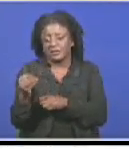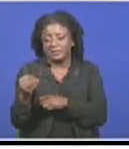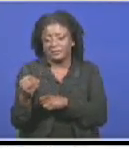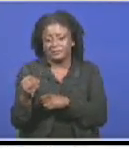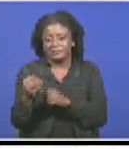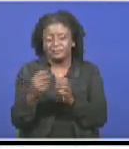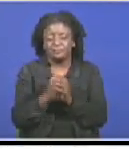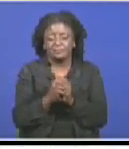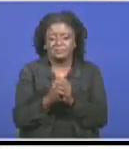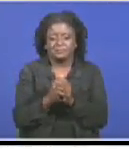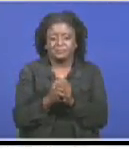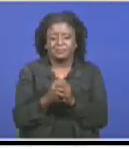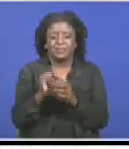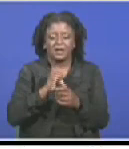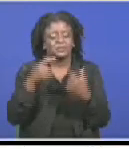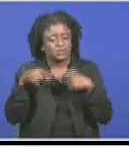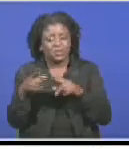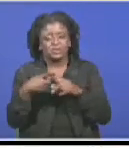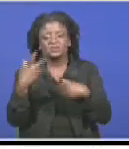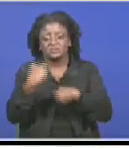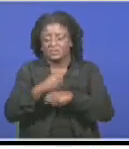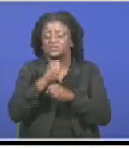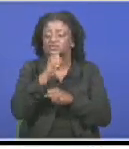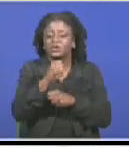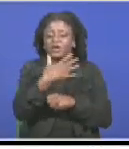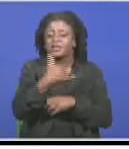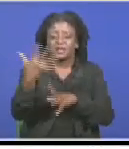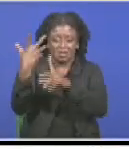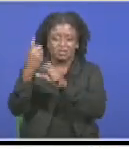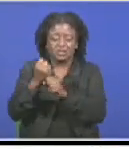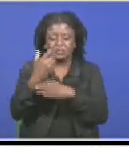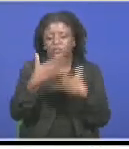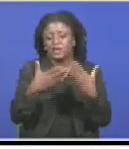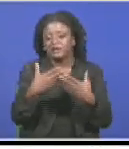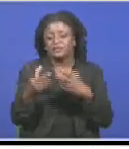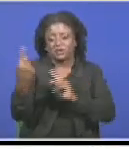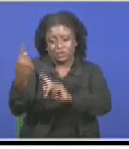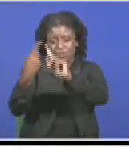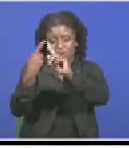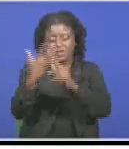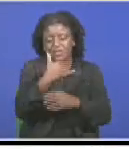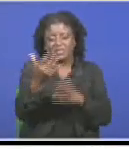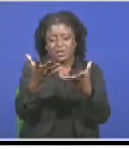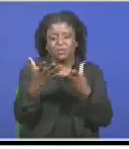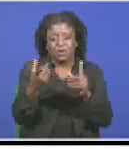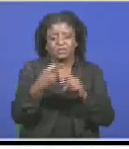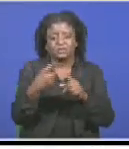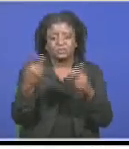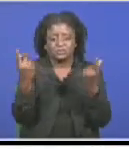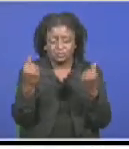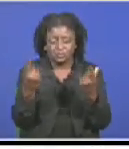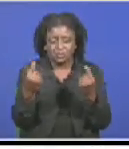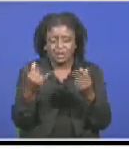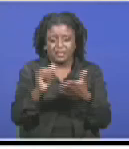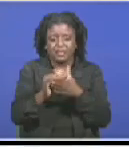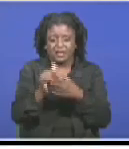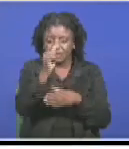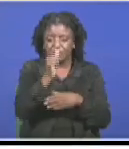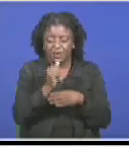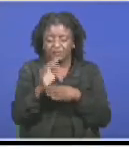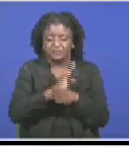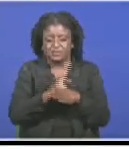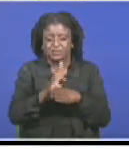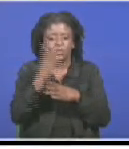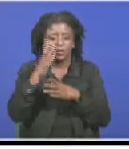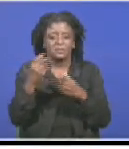going to ensure that they achieve whatever goal they want to accomplish, that the private sector would make those